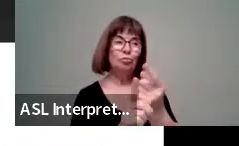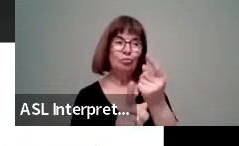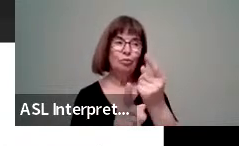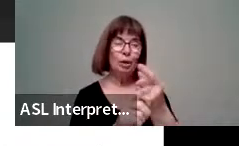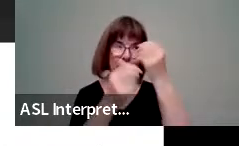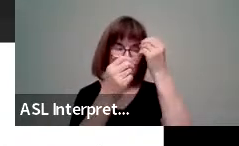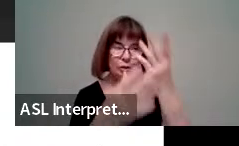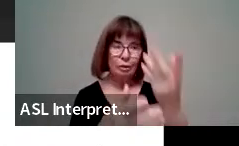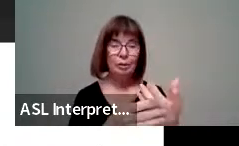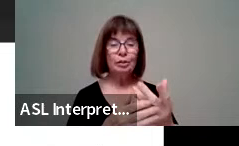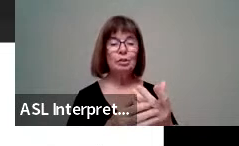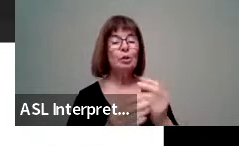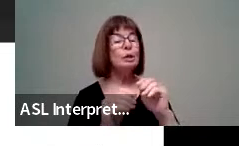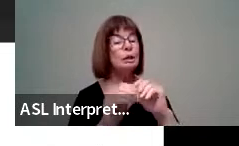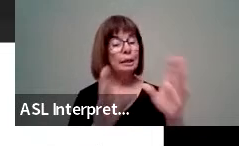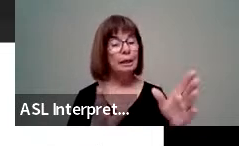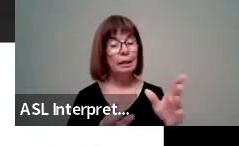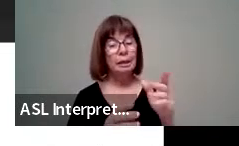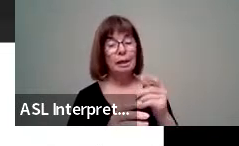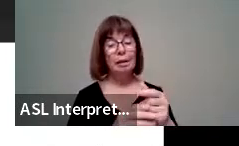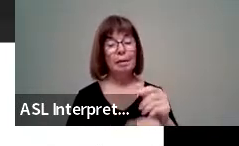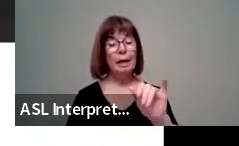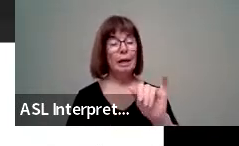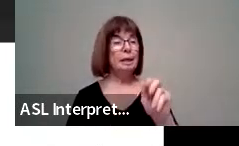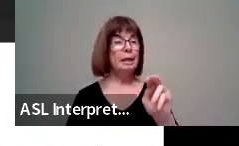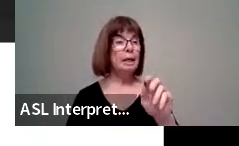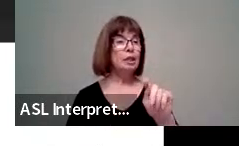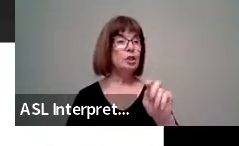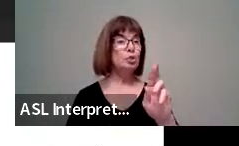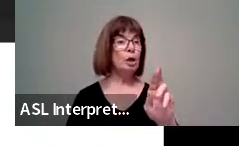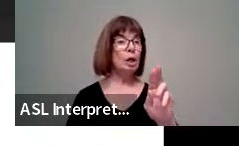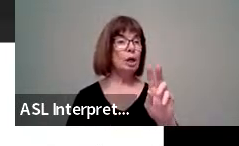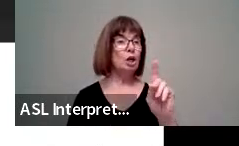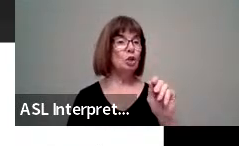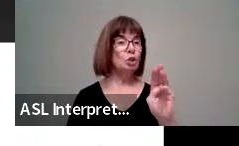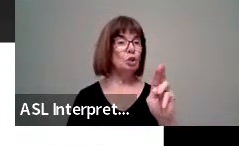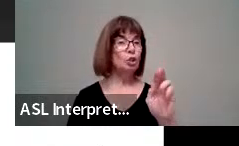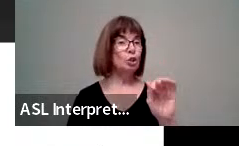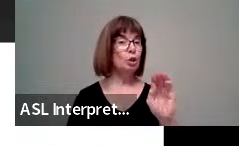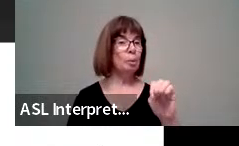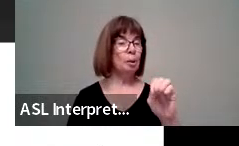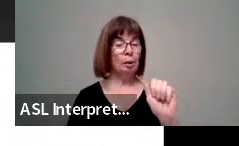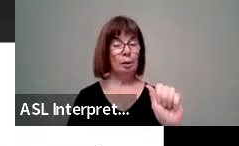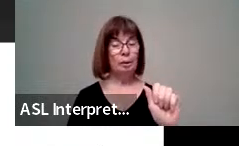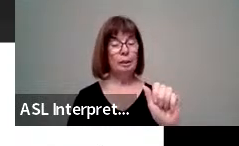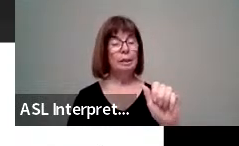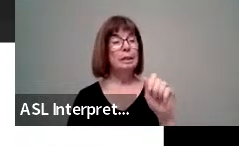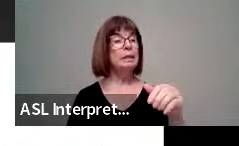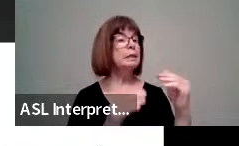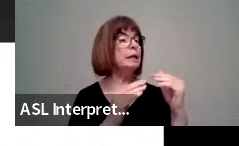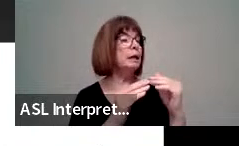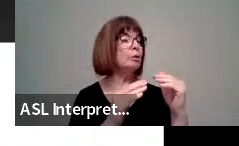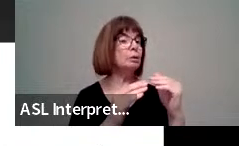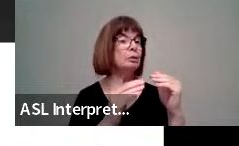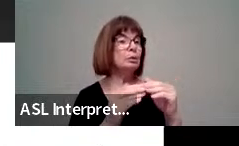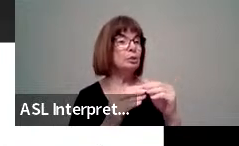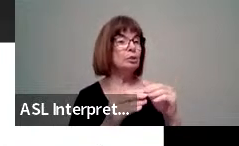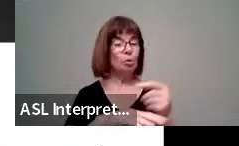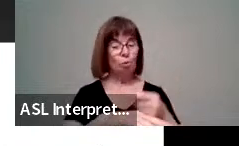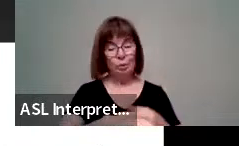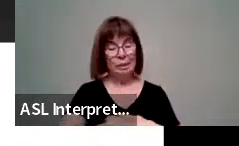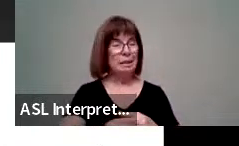that intradermal administration of the vaccine is equally potent to